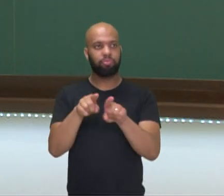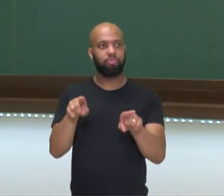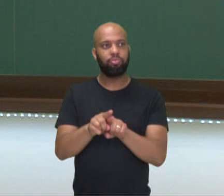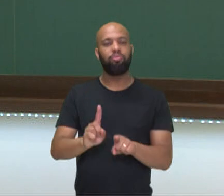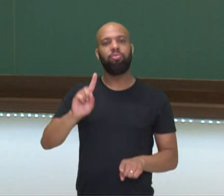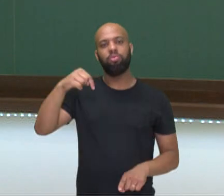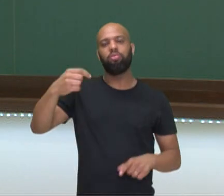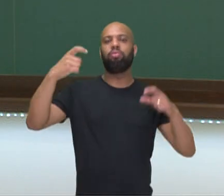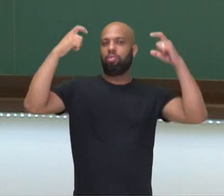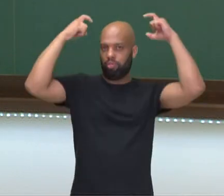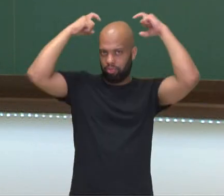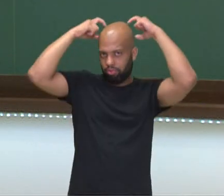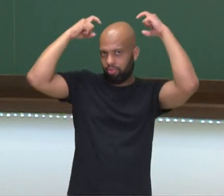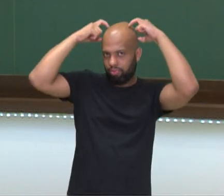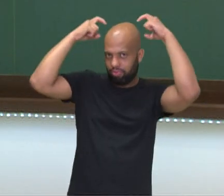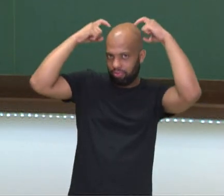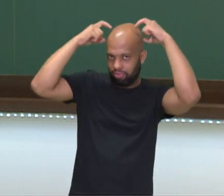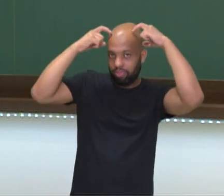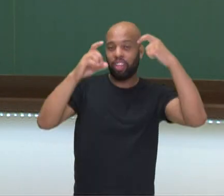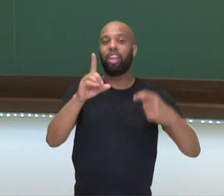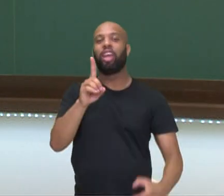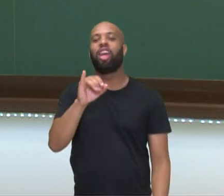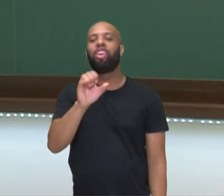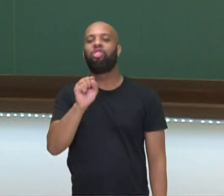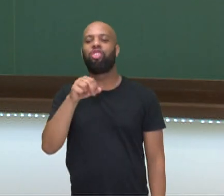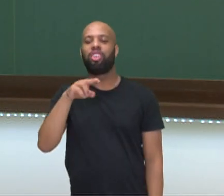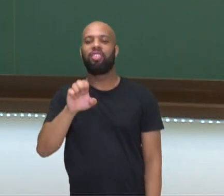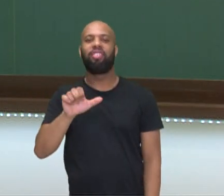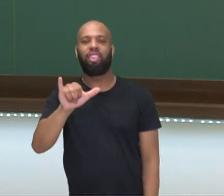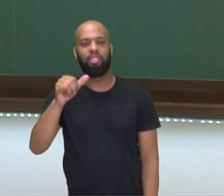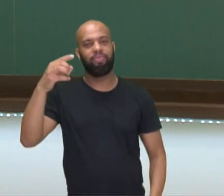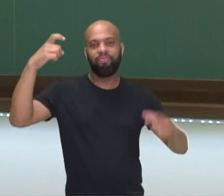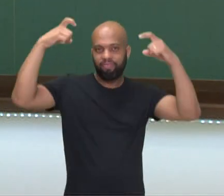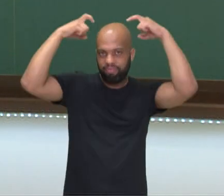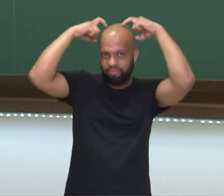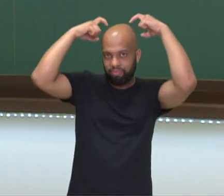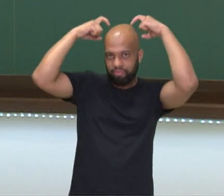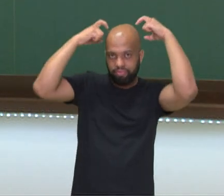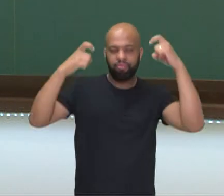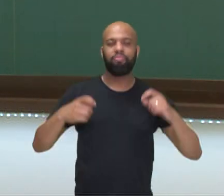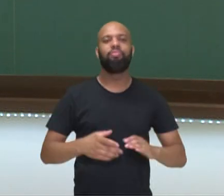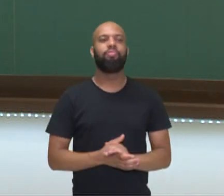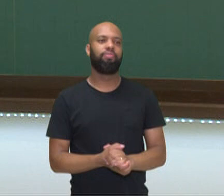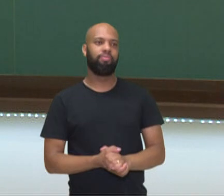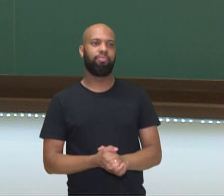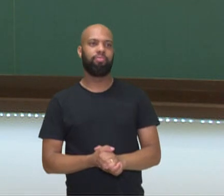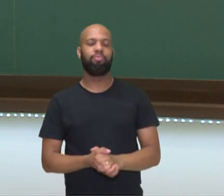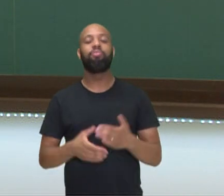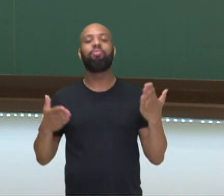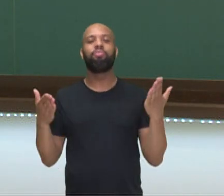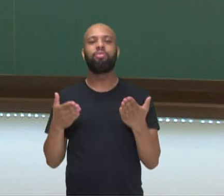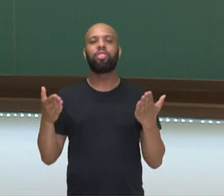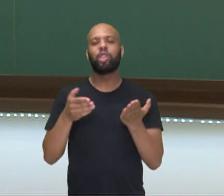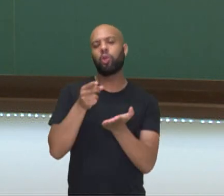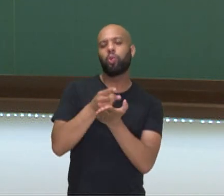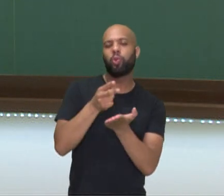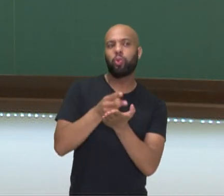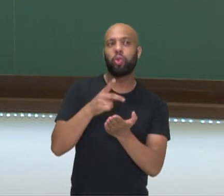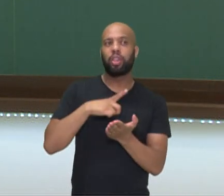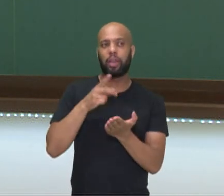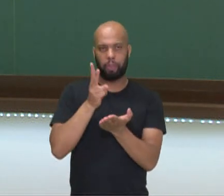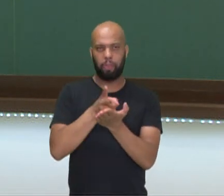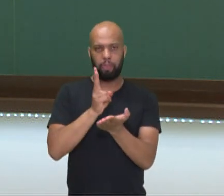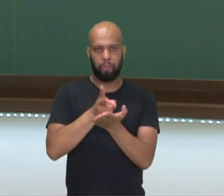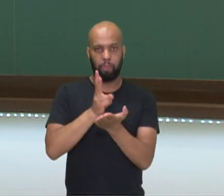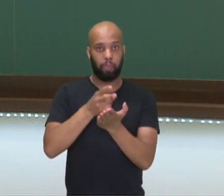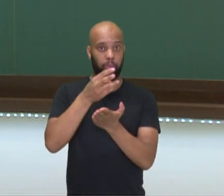Califórnia e depois eles seguiram para a Disney, ok? Então, continuando com base no nosso